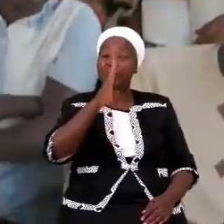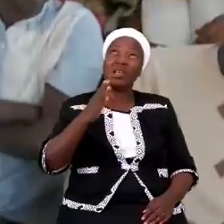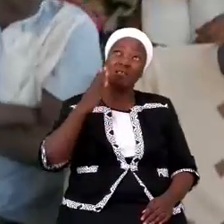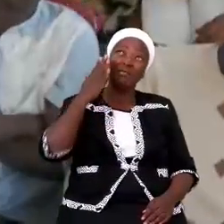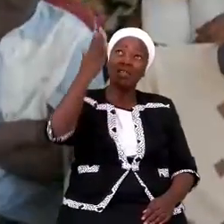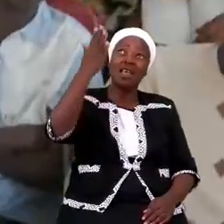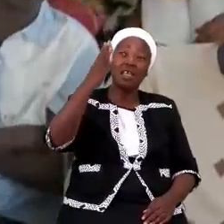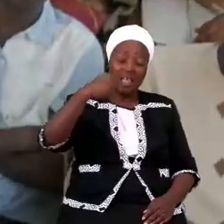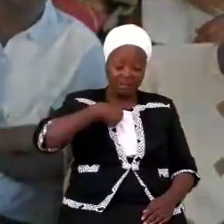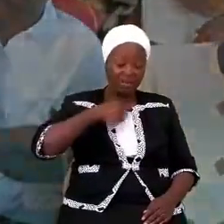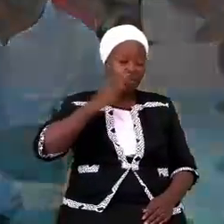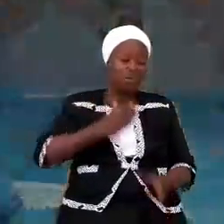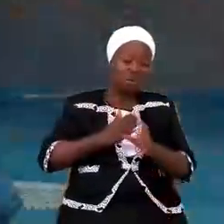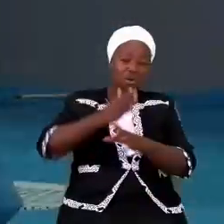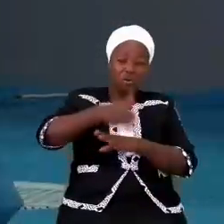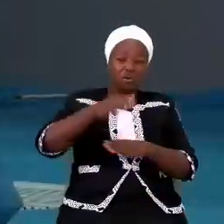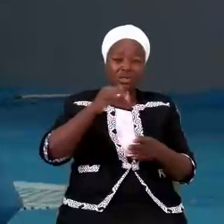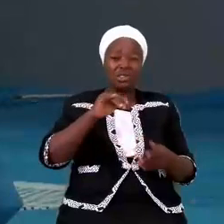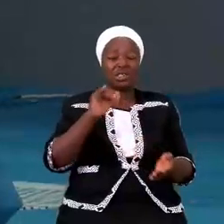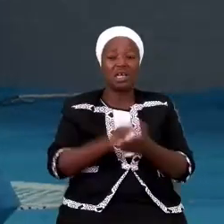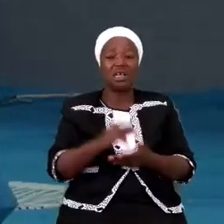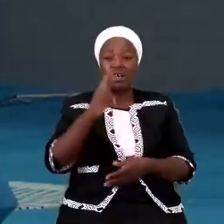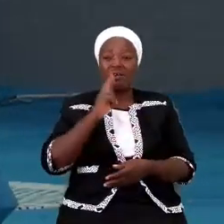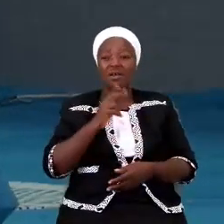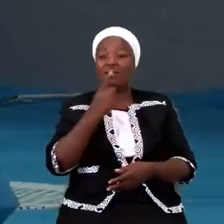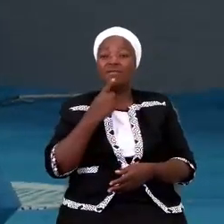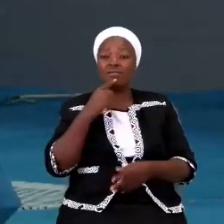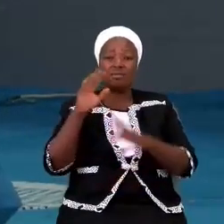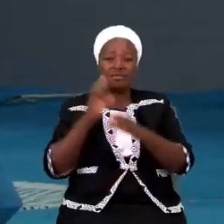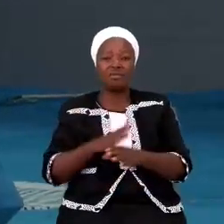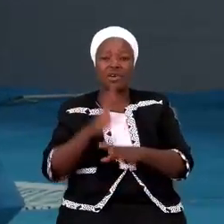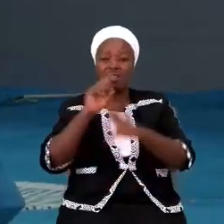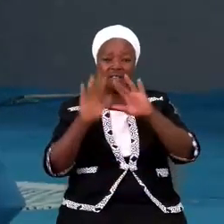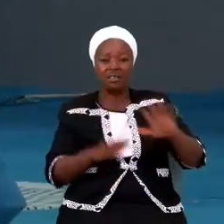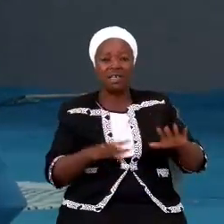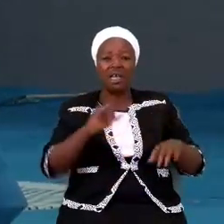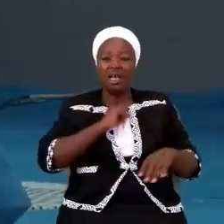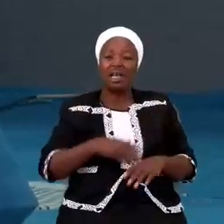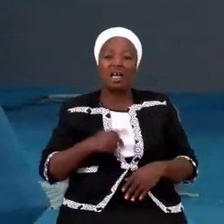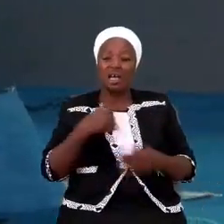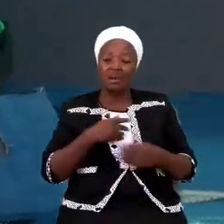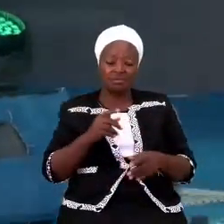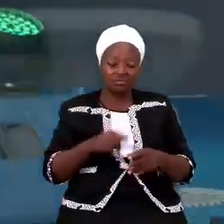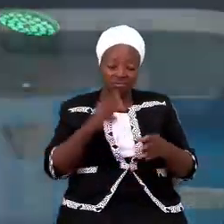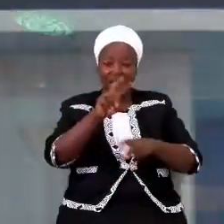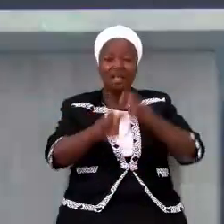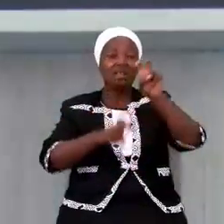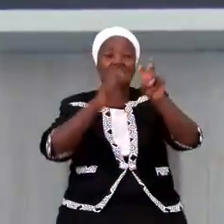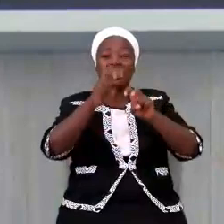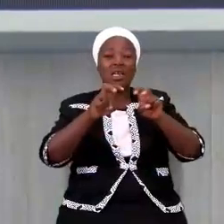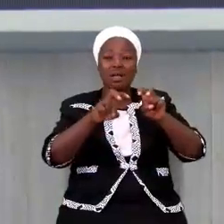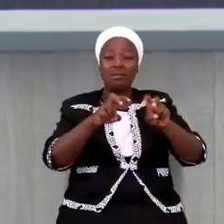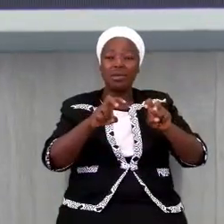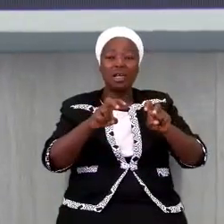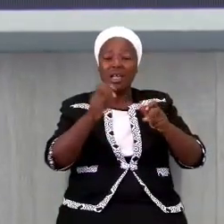resist every temptation. I will push off any hindrance, because I